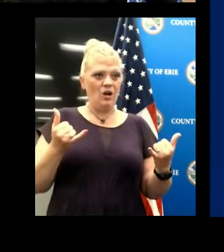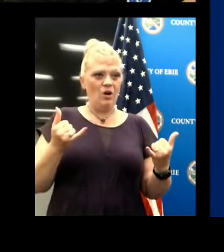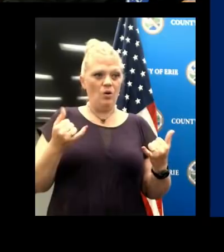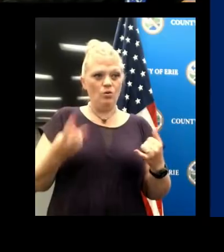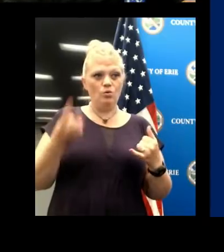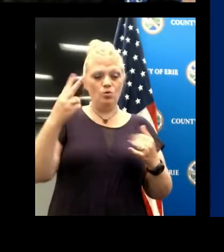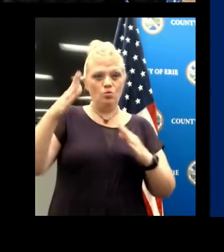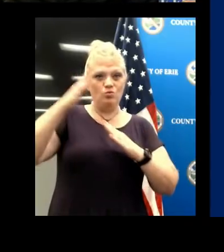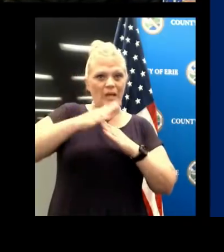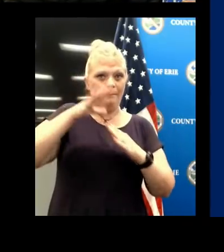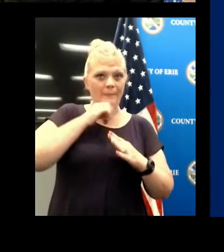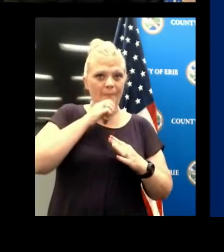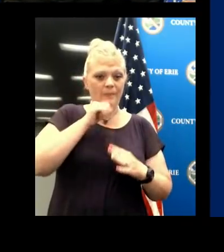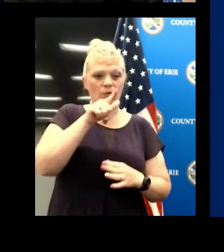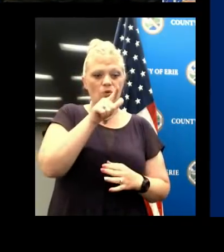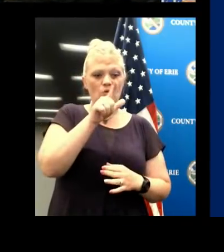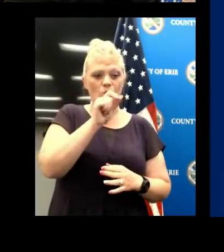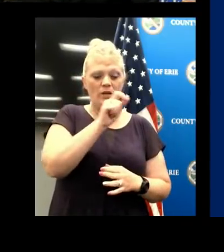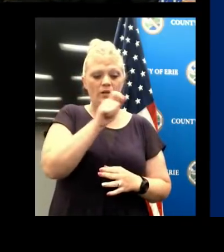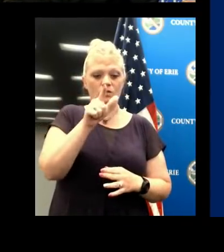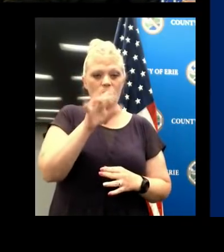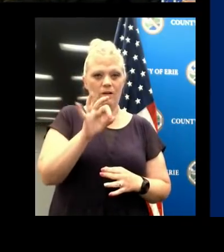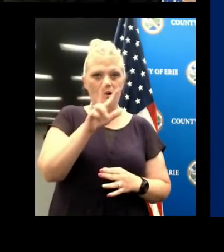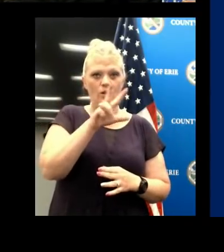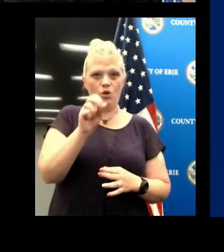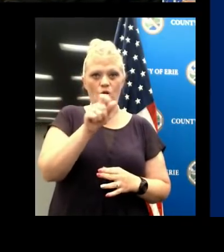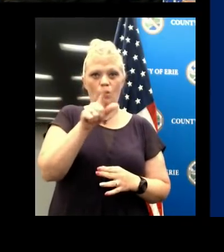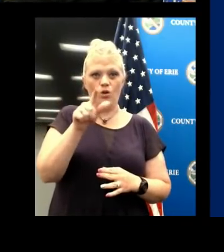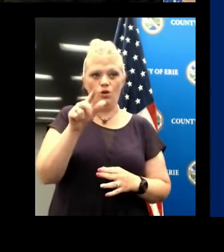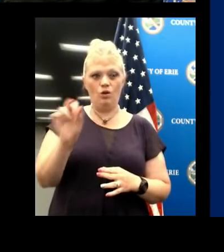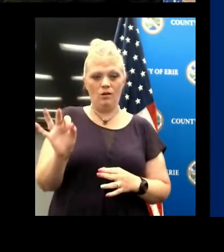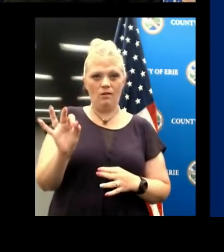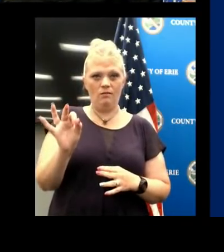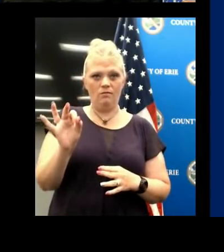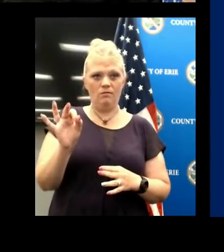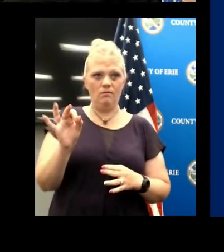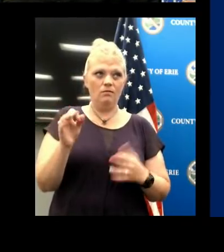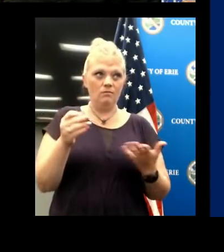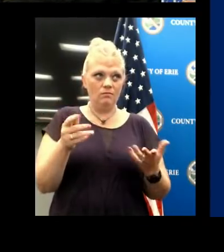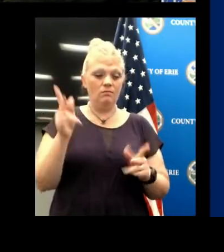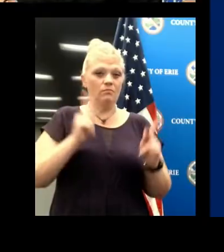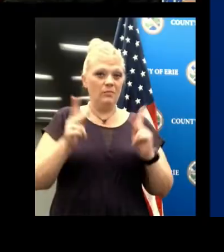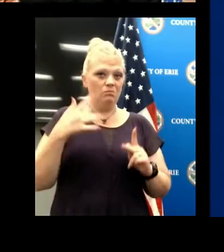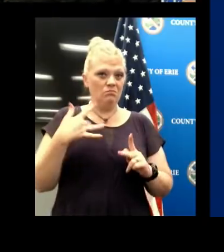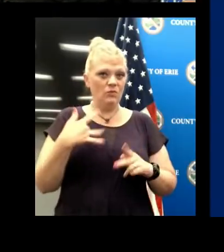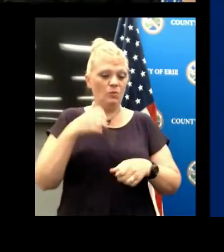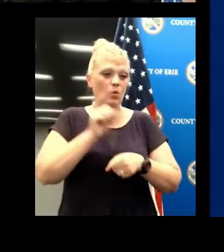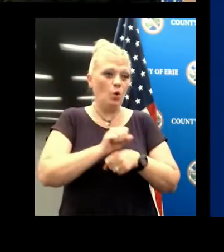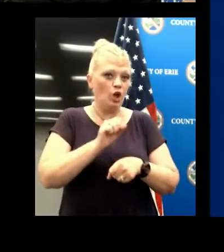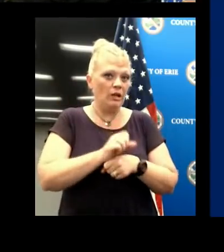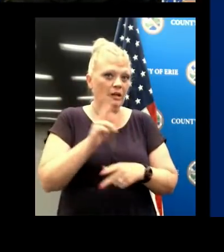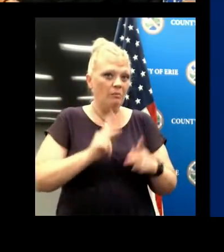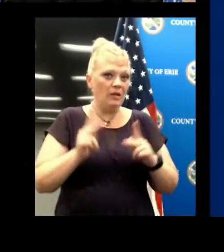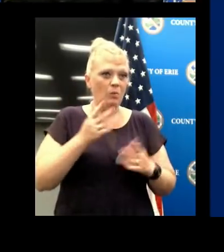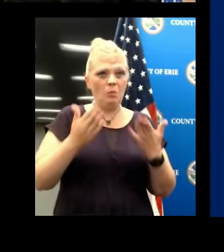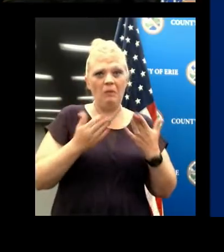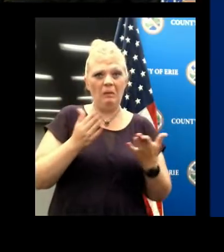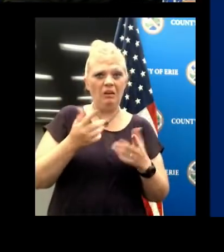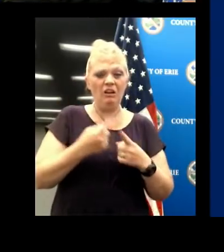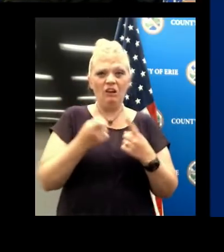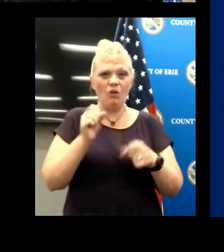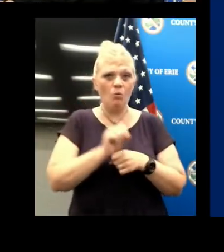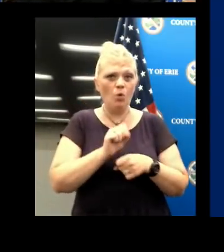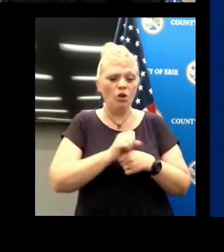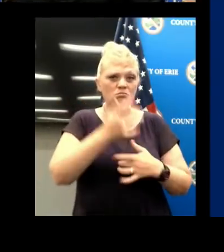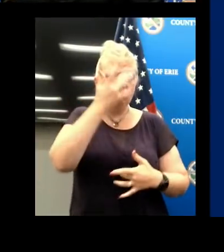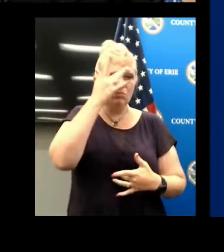age categories are 20 to 29 and 30 to 39. These are generally individuals who are working, so they may be catching it at work, but they also be